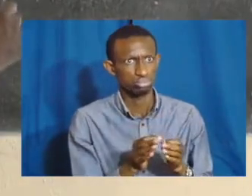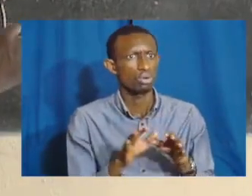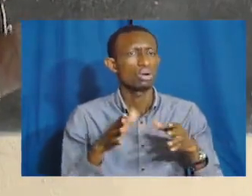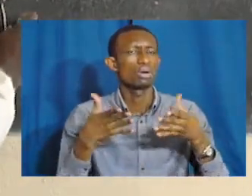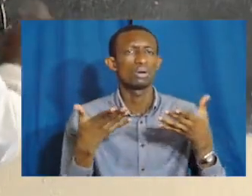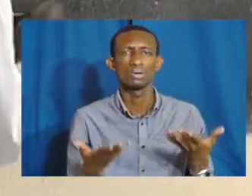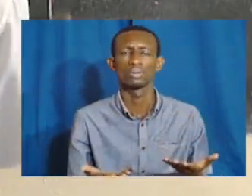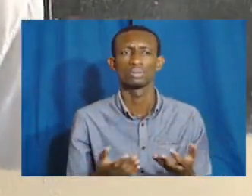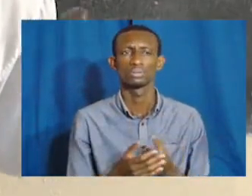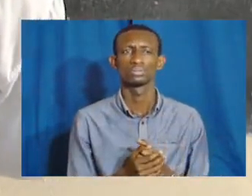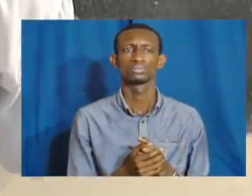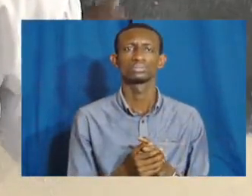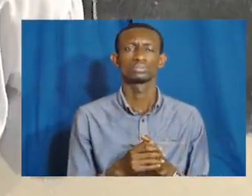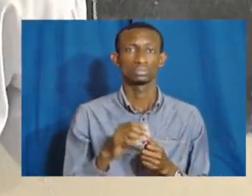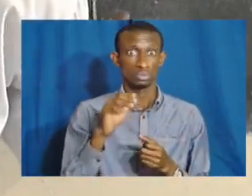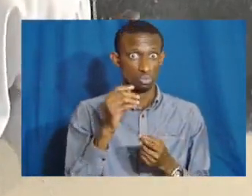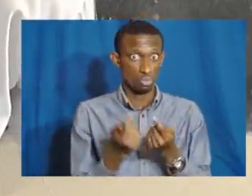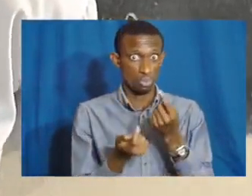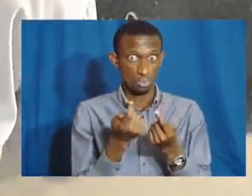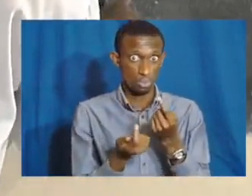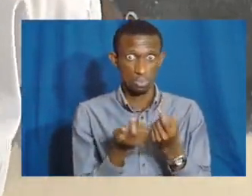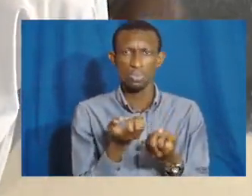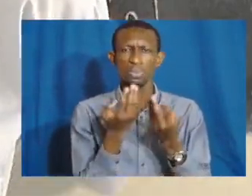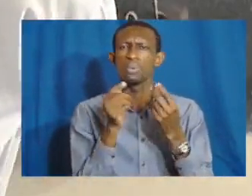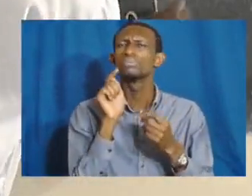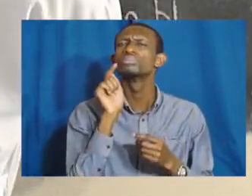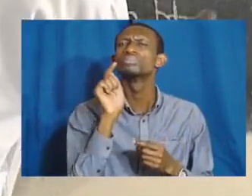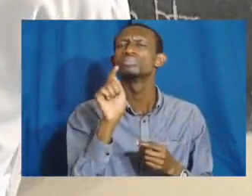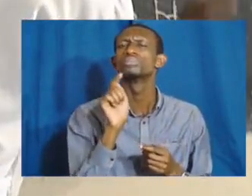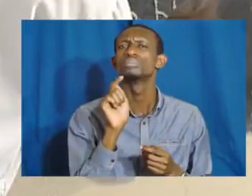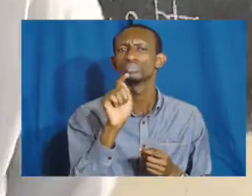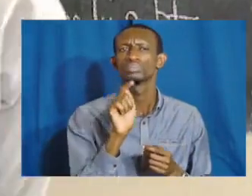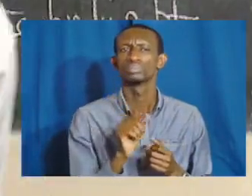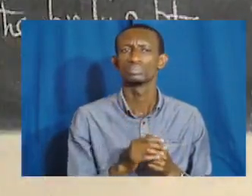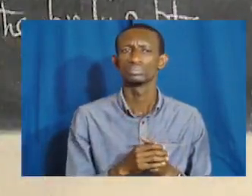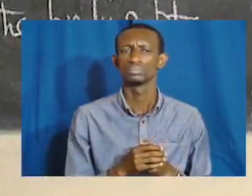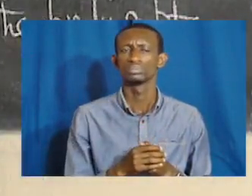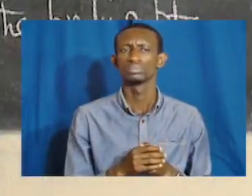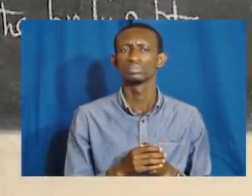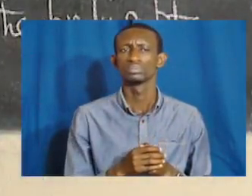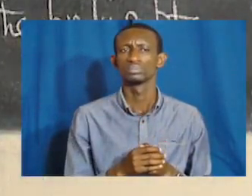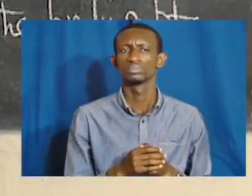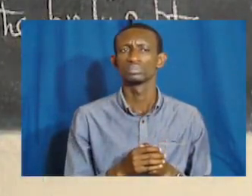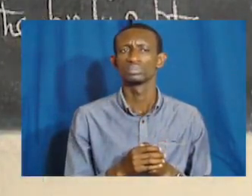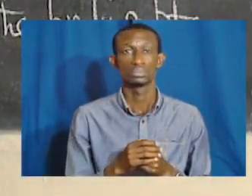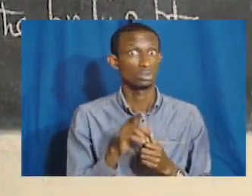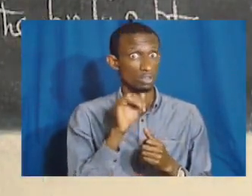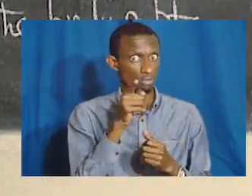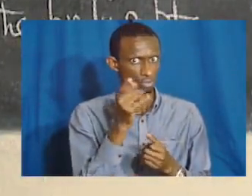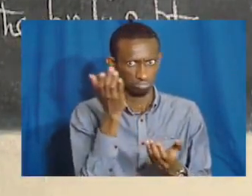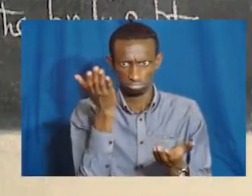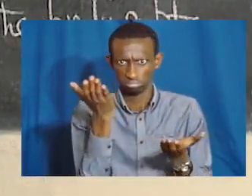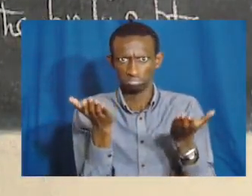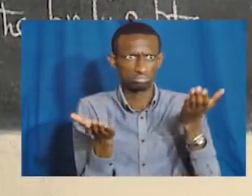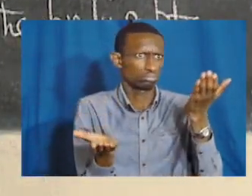how the boiling point compare